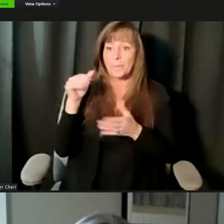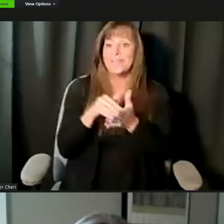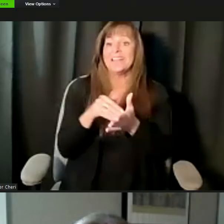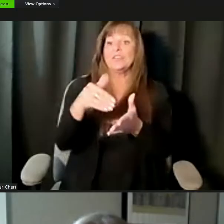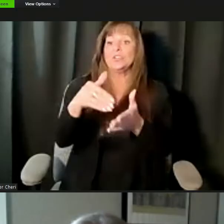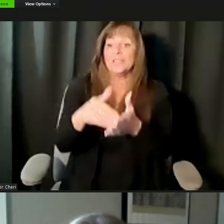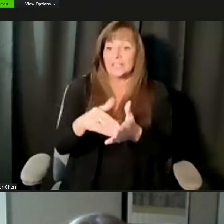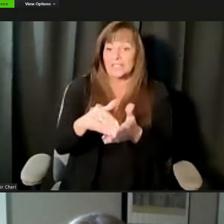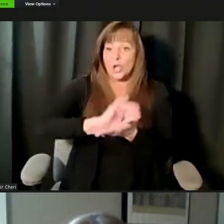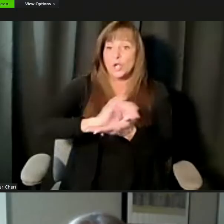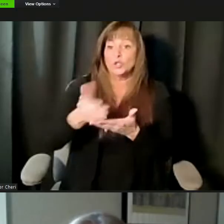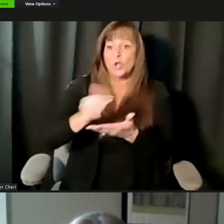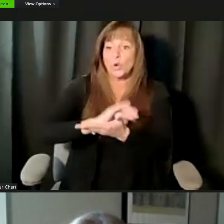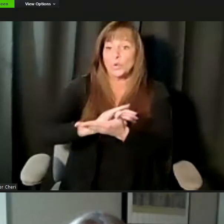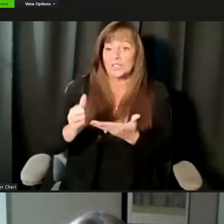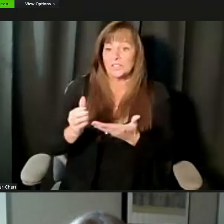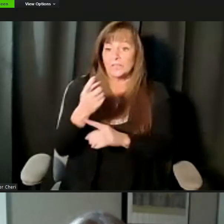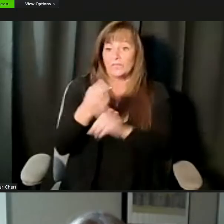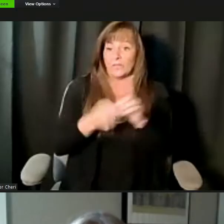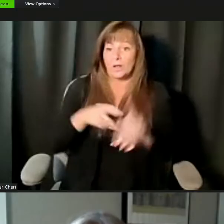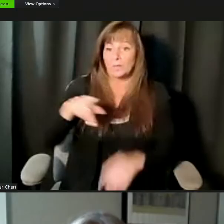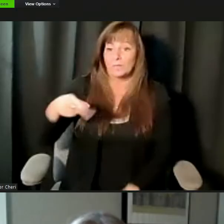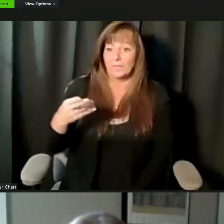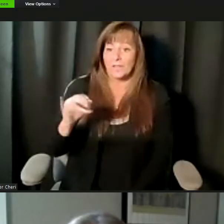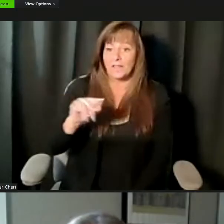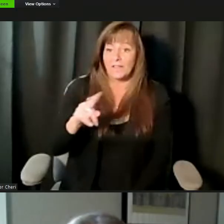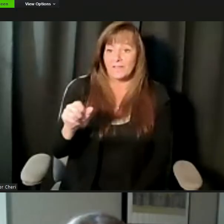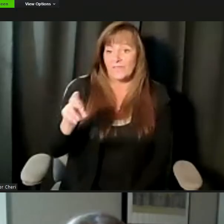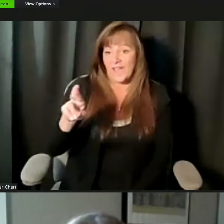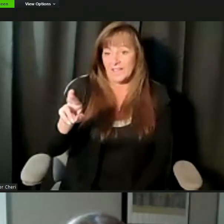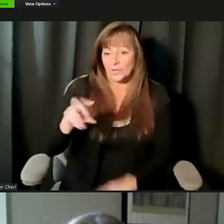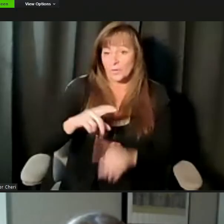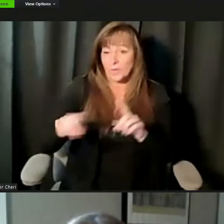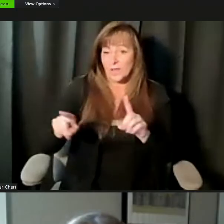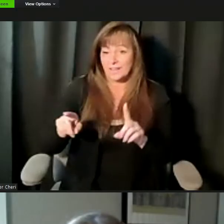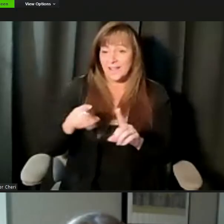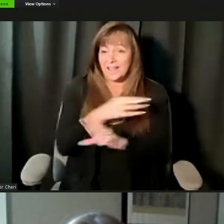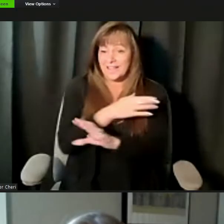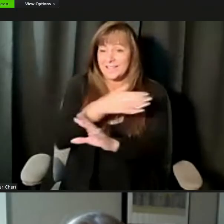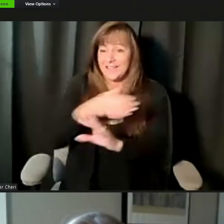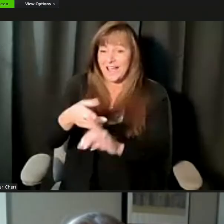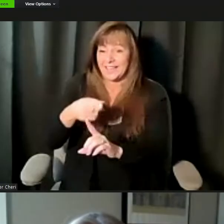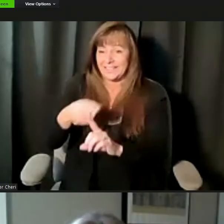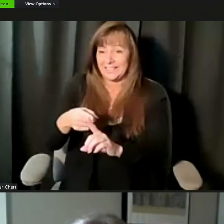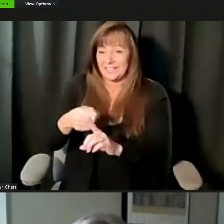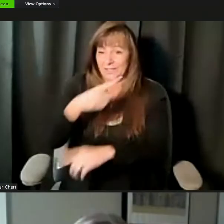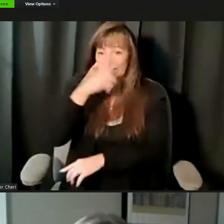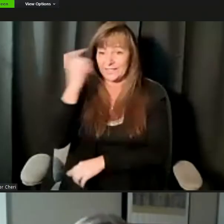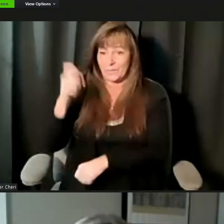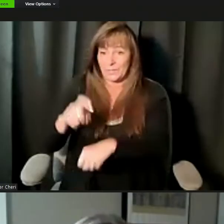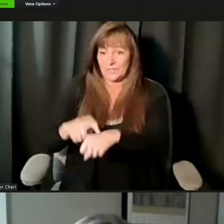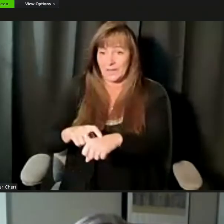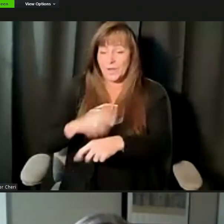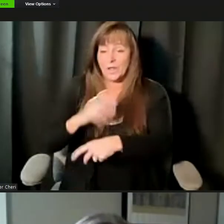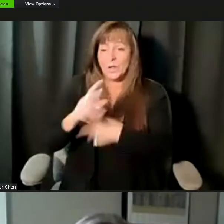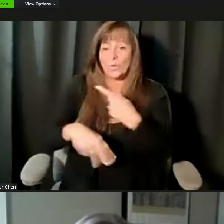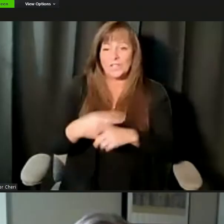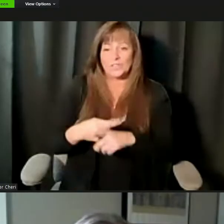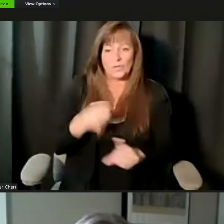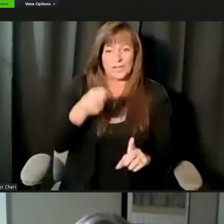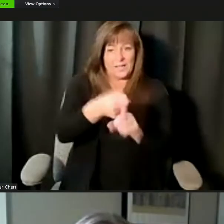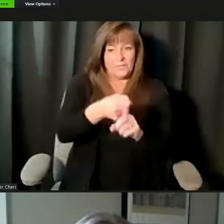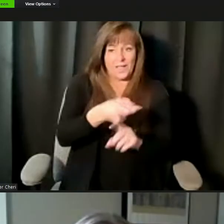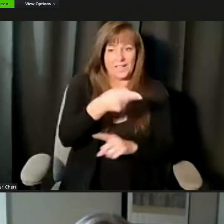are now going to come from Pfizer, but probably not until the summertime. What sort of impact do you think these